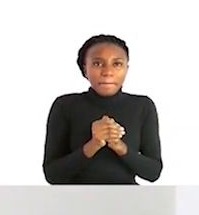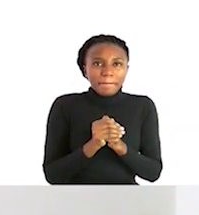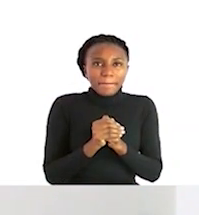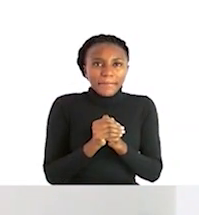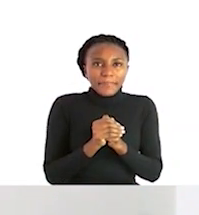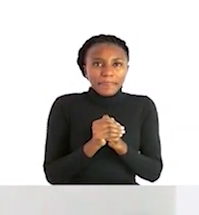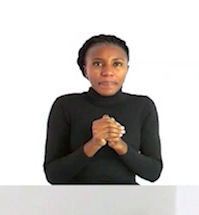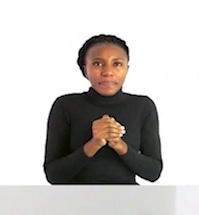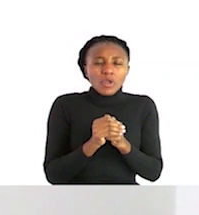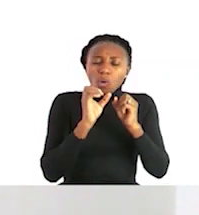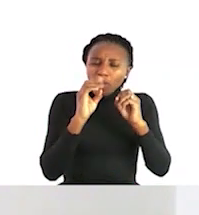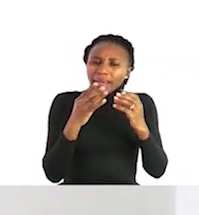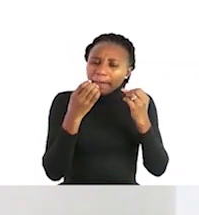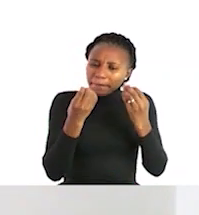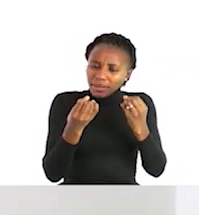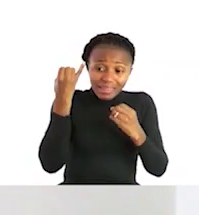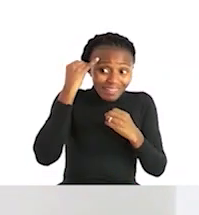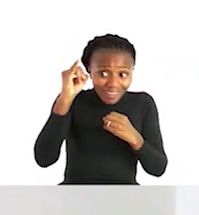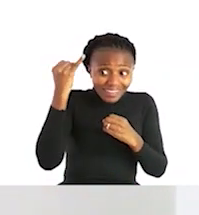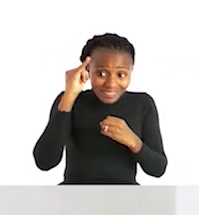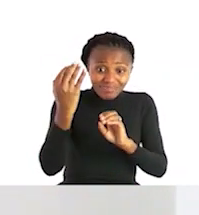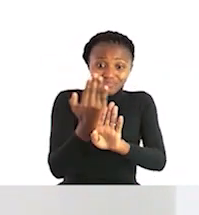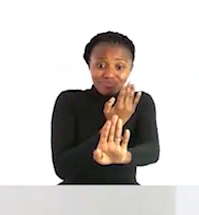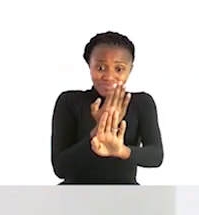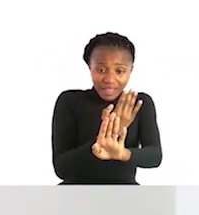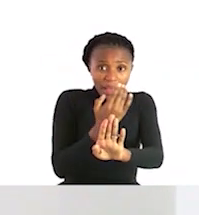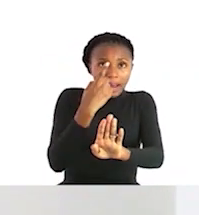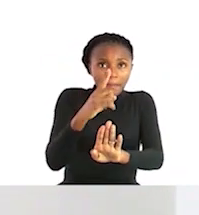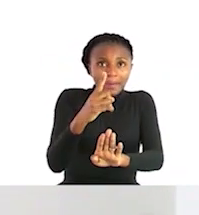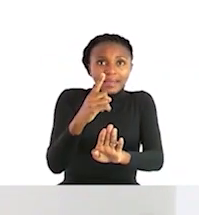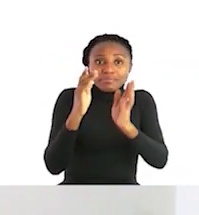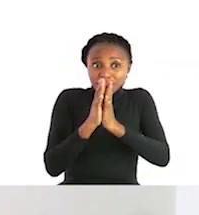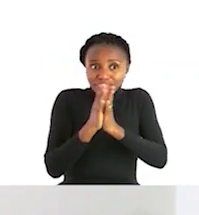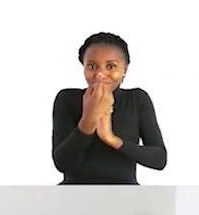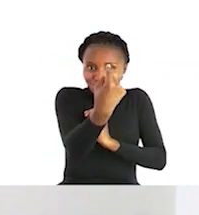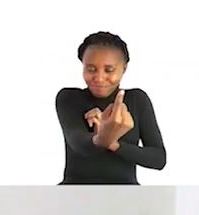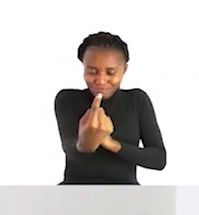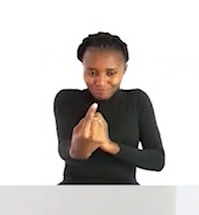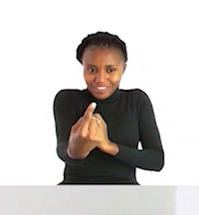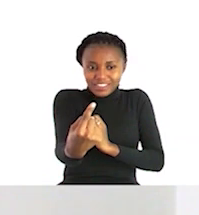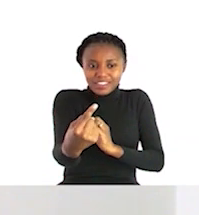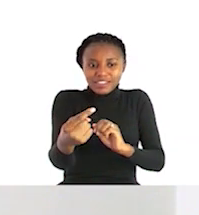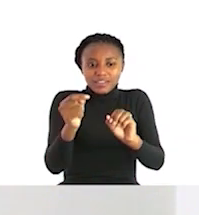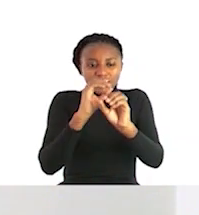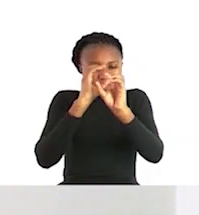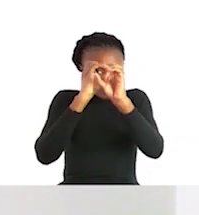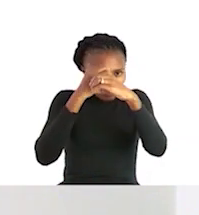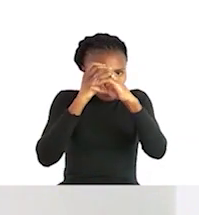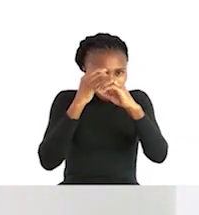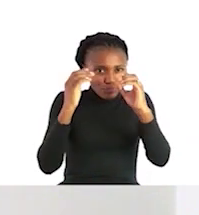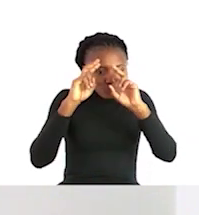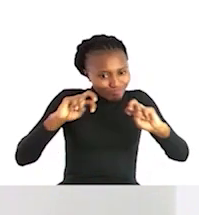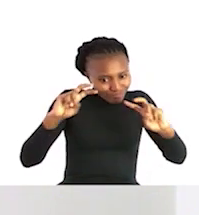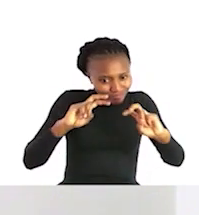There's a lot of other prevention measures that we can use naturally, but I'll not go into detail with those. We can maybe